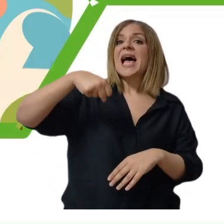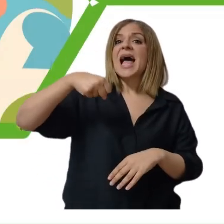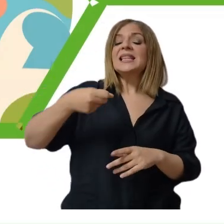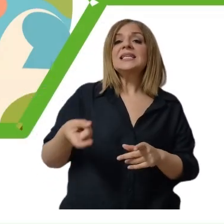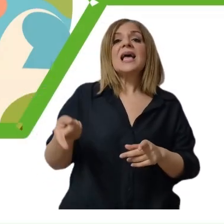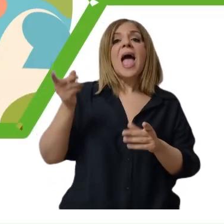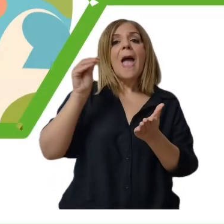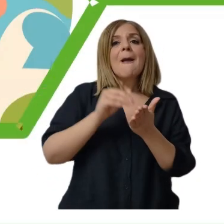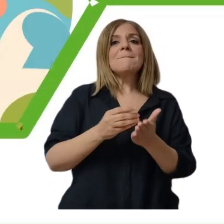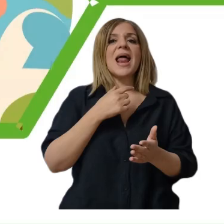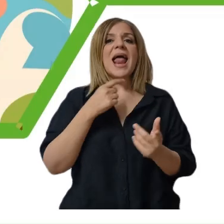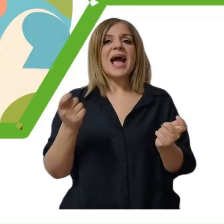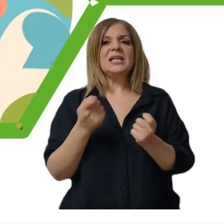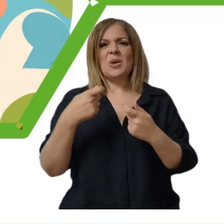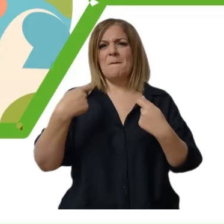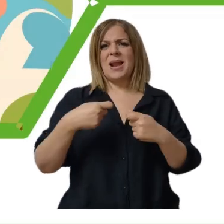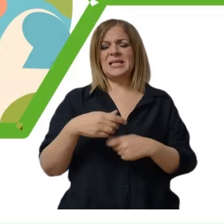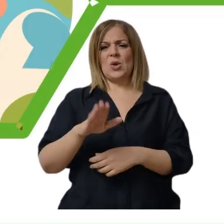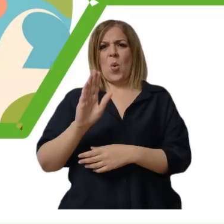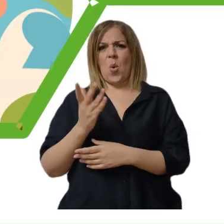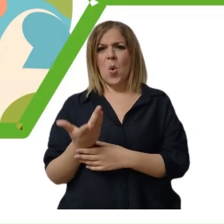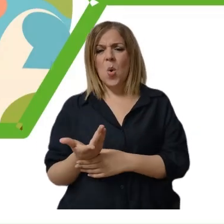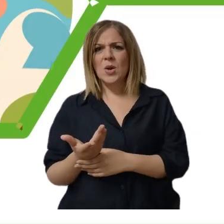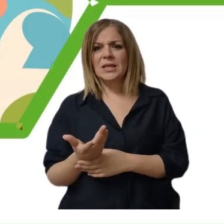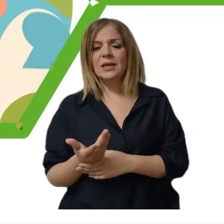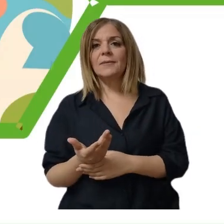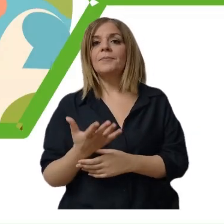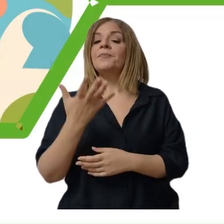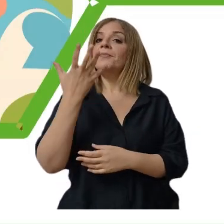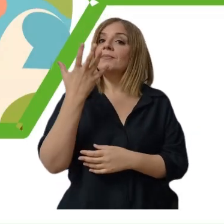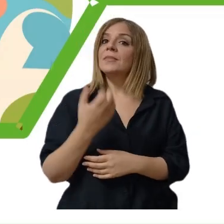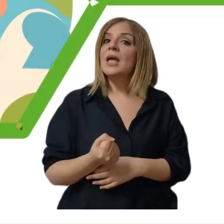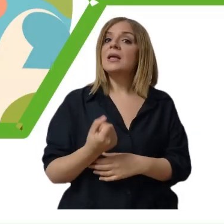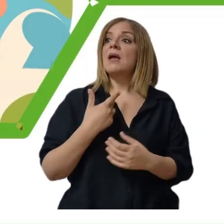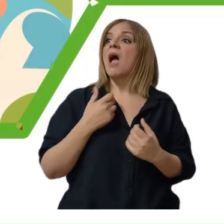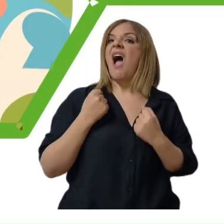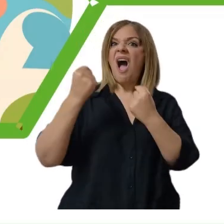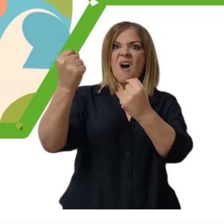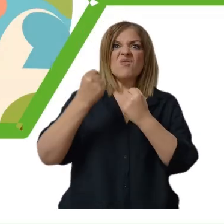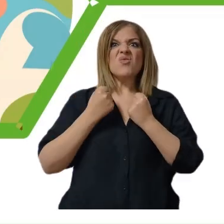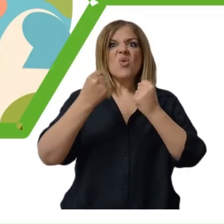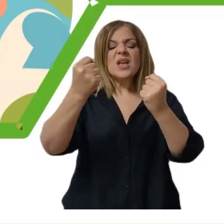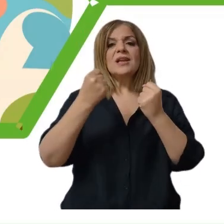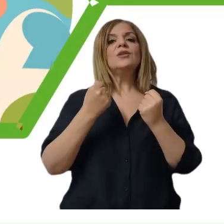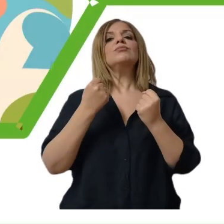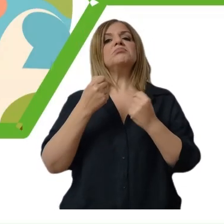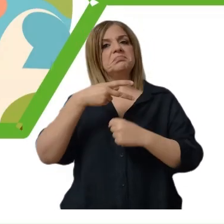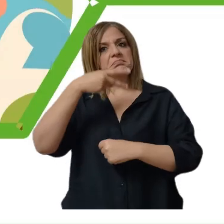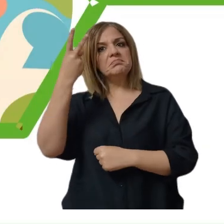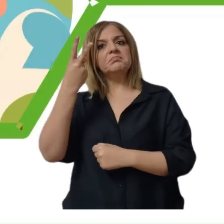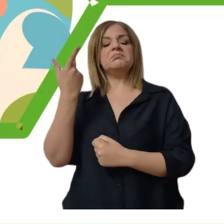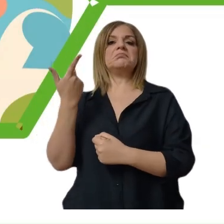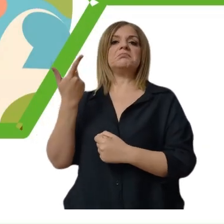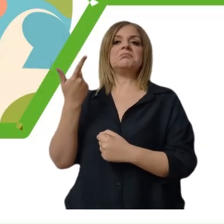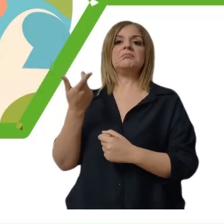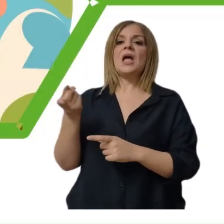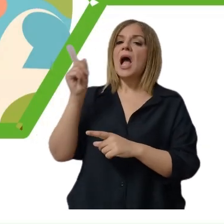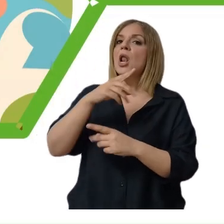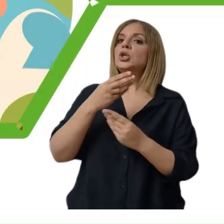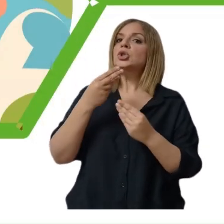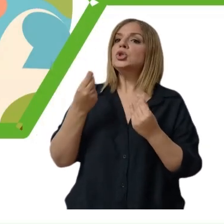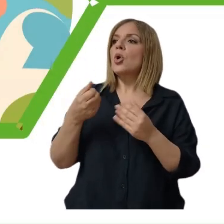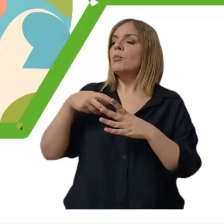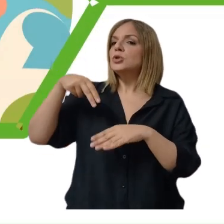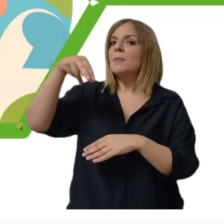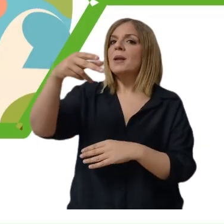plastic. You can walk rather than taking your car to go somewhere. You can support